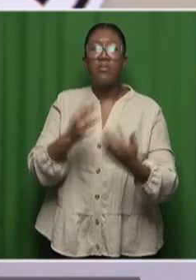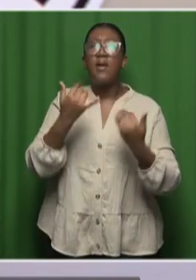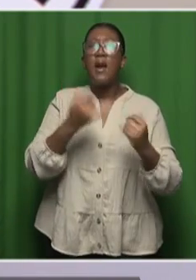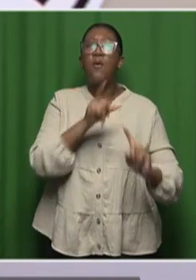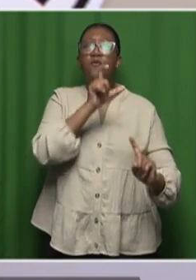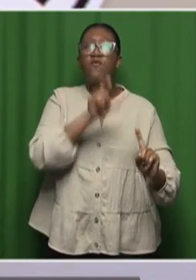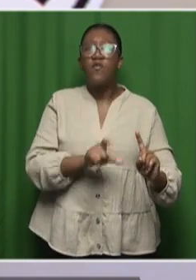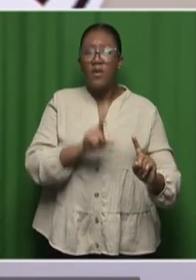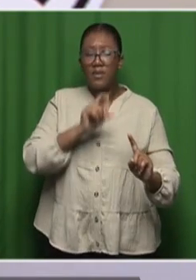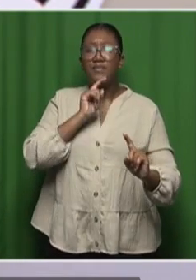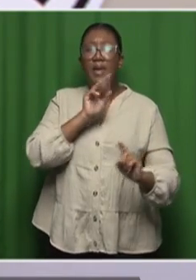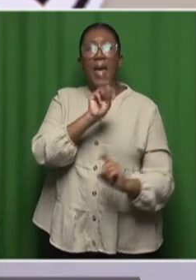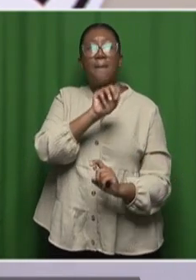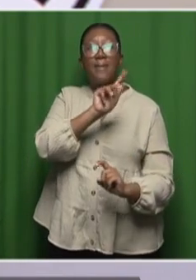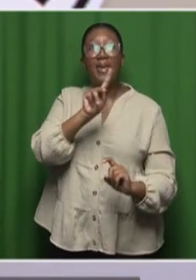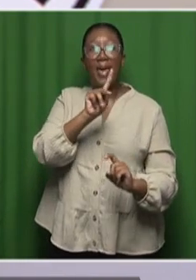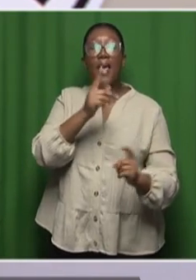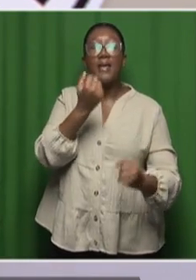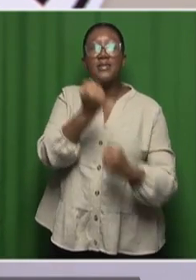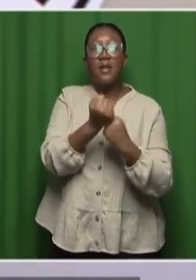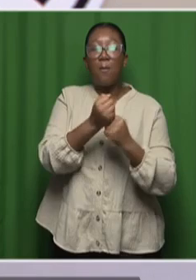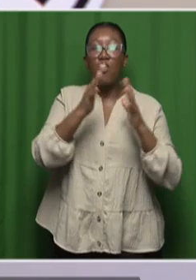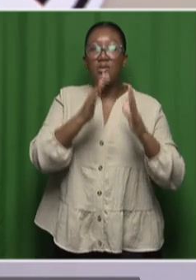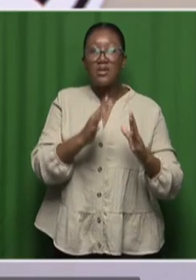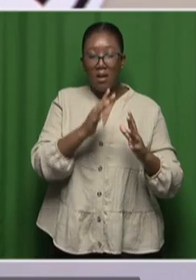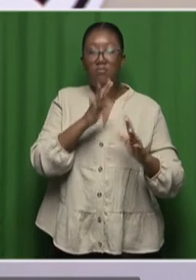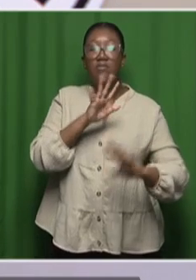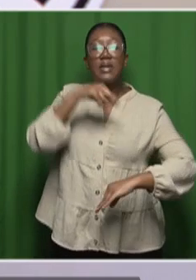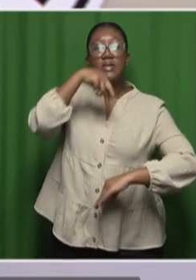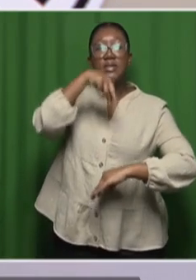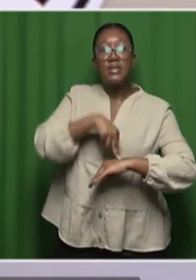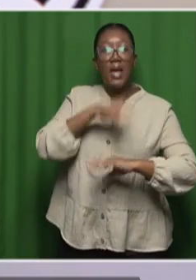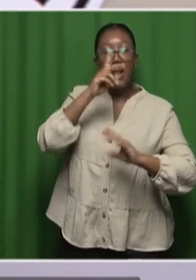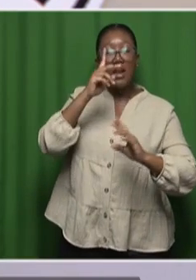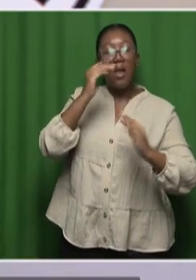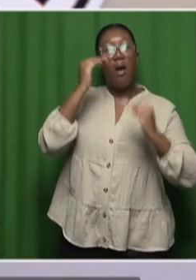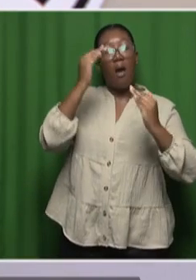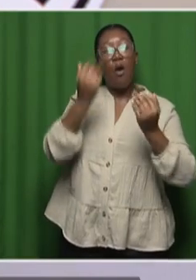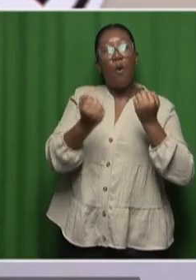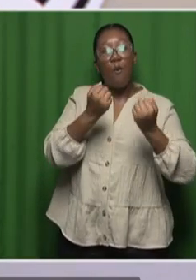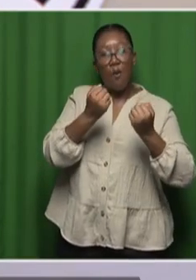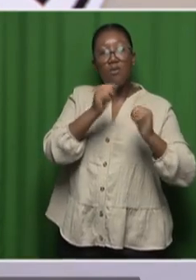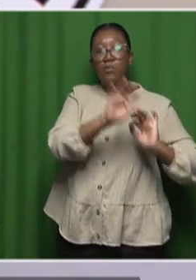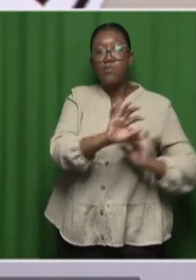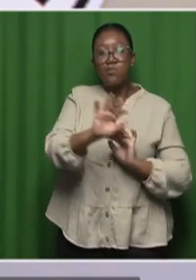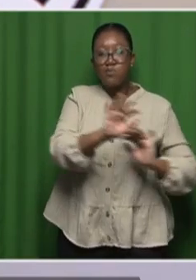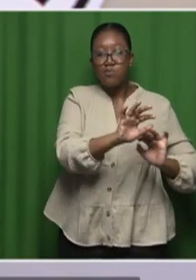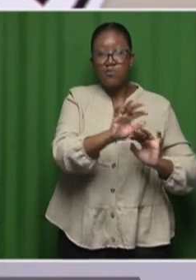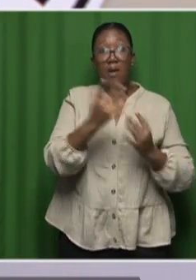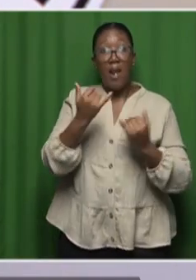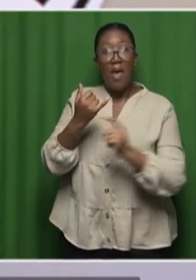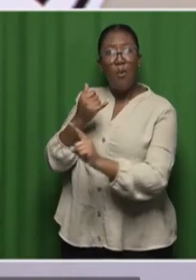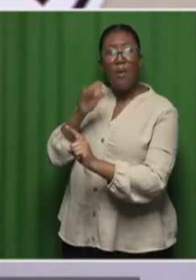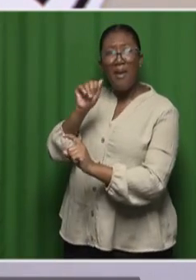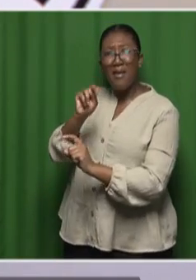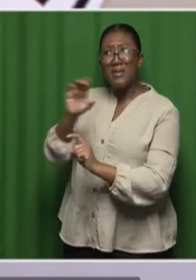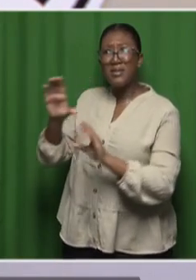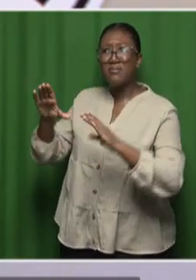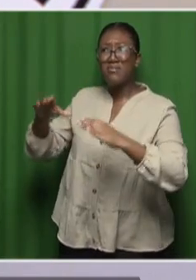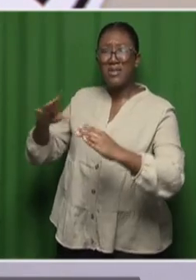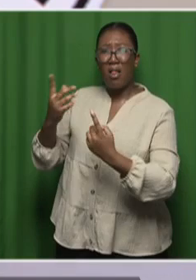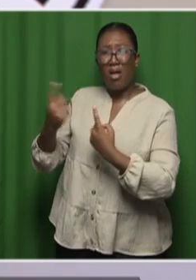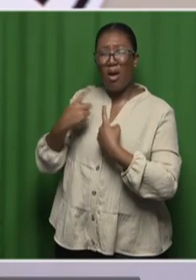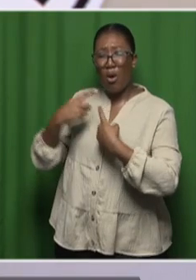supporters outside of the Durban High Court, former ANC President Jacob Zuma said the ANC should not cry foul, as it is the